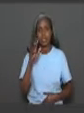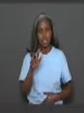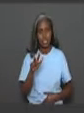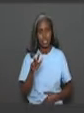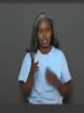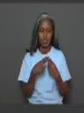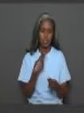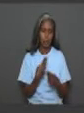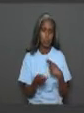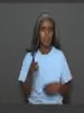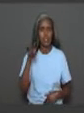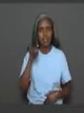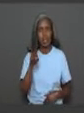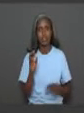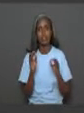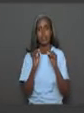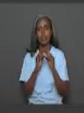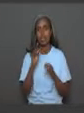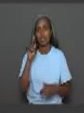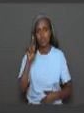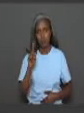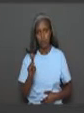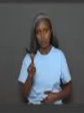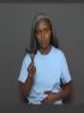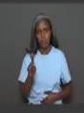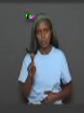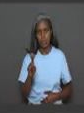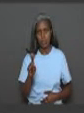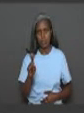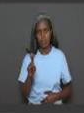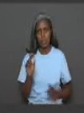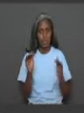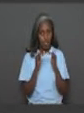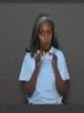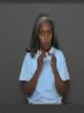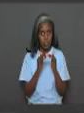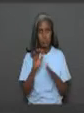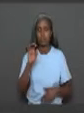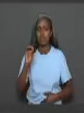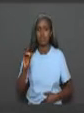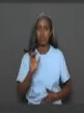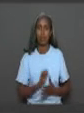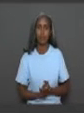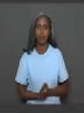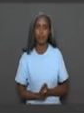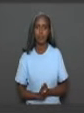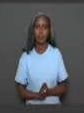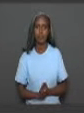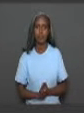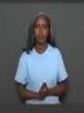3 times x plus 1 equals 0.